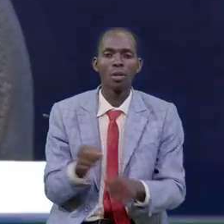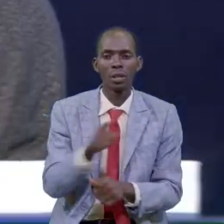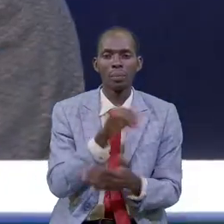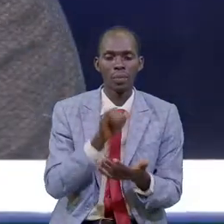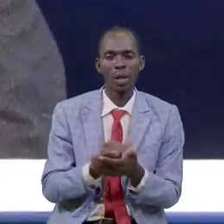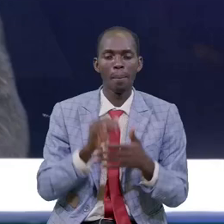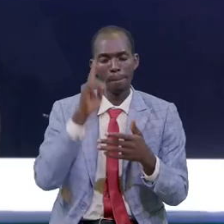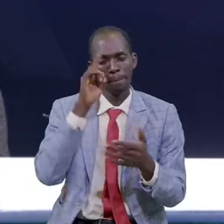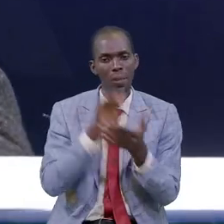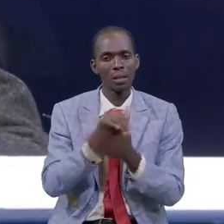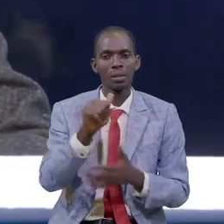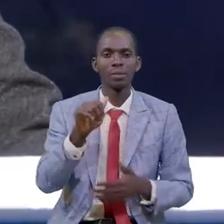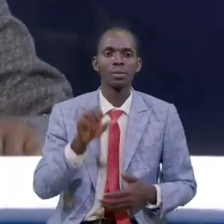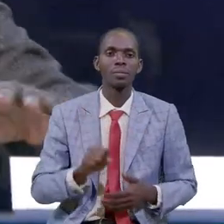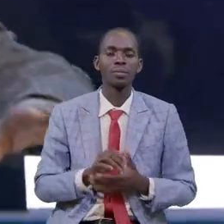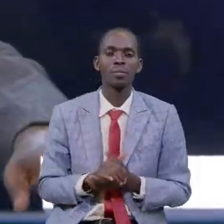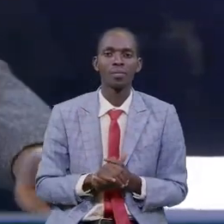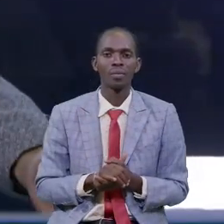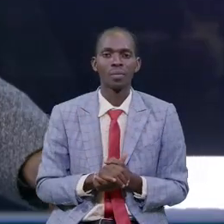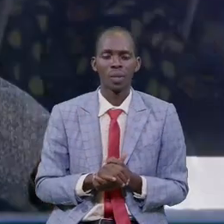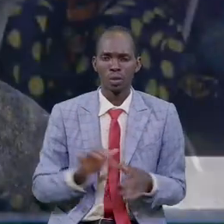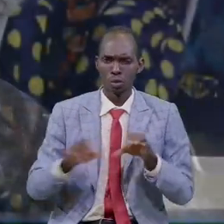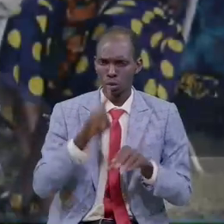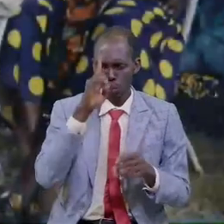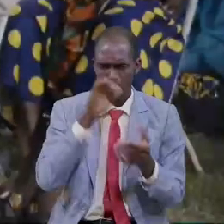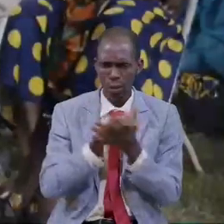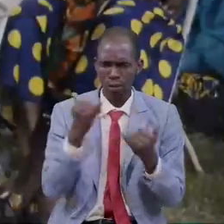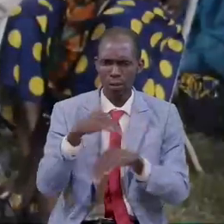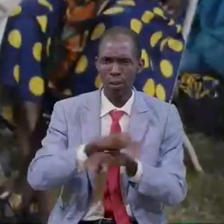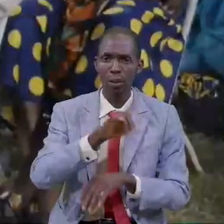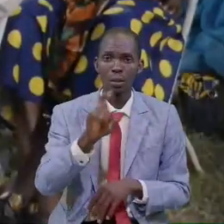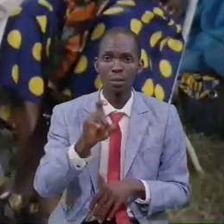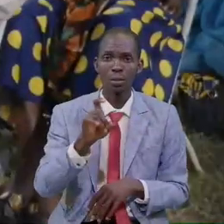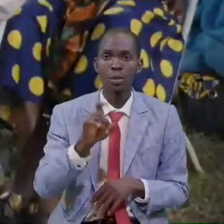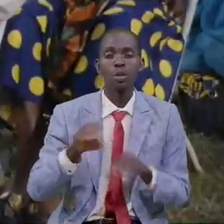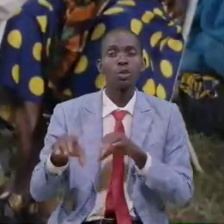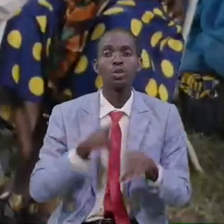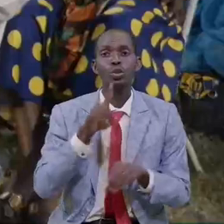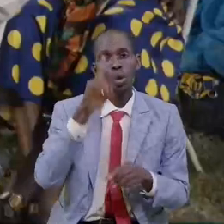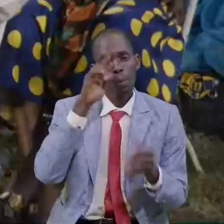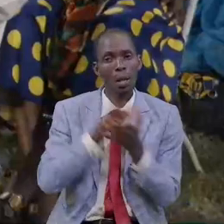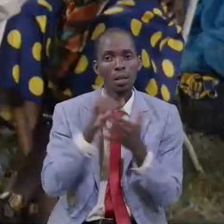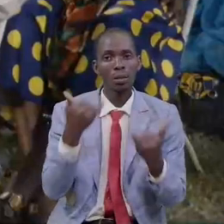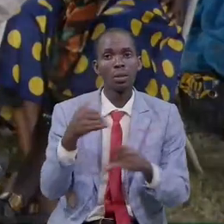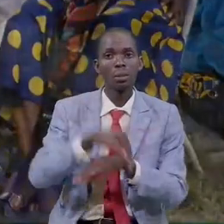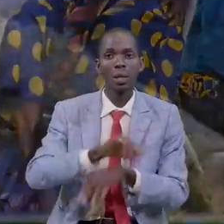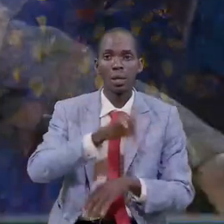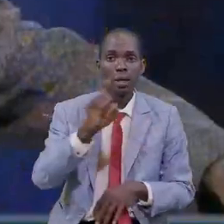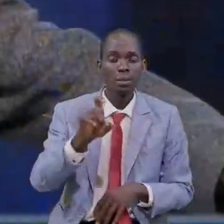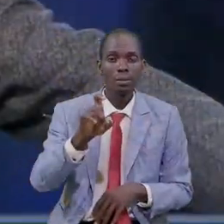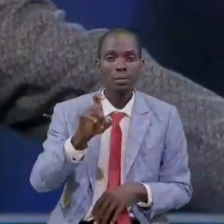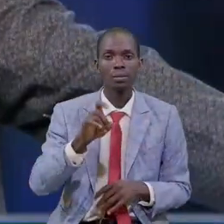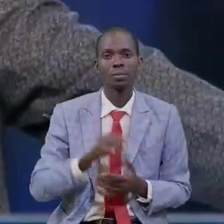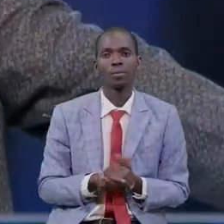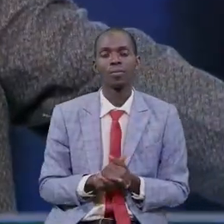qui accompagneront ceux qui auront cru. Believe tonight? Est-ce que vous croyez ce soir? Do you believe tonight? Est-ce que vous croyez ce soir? Signs